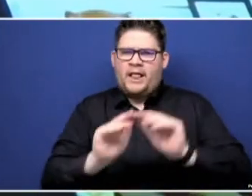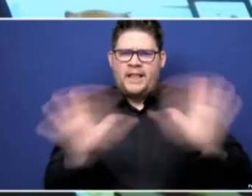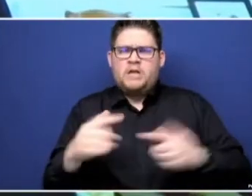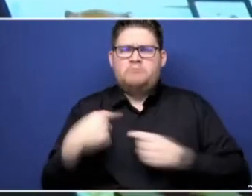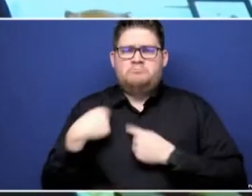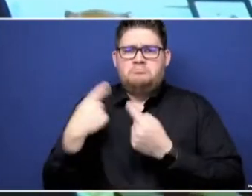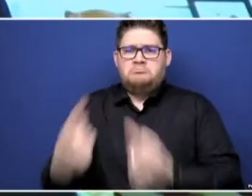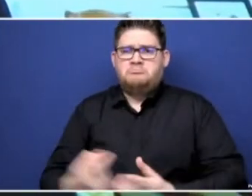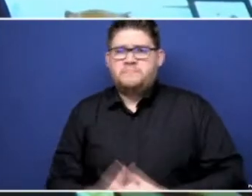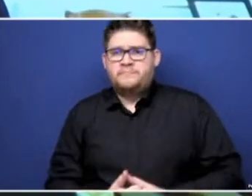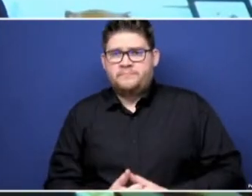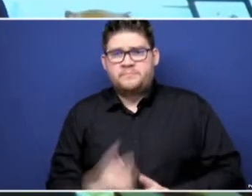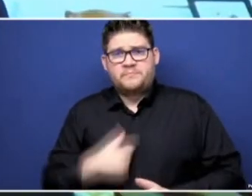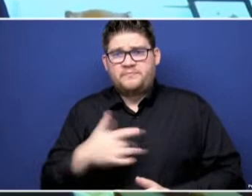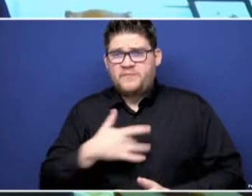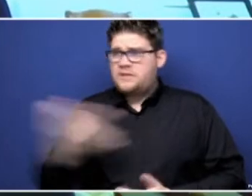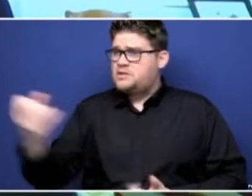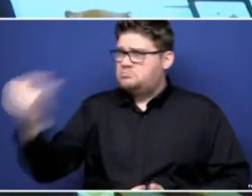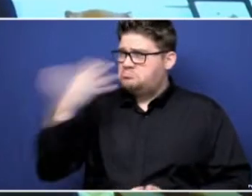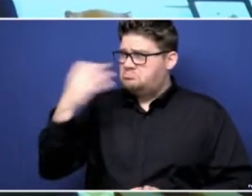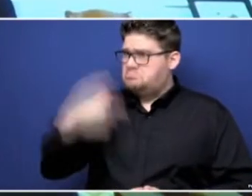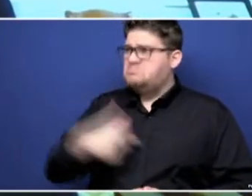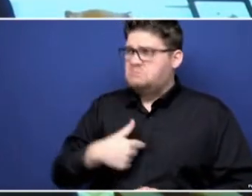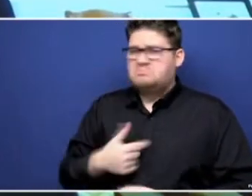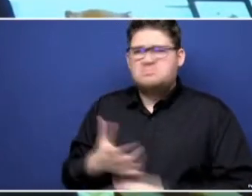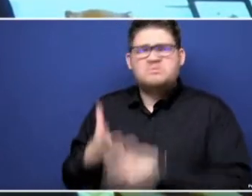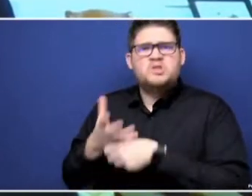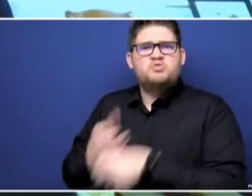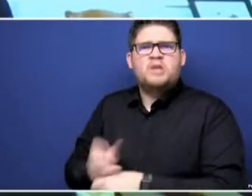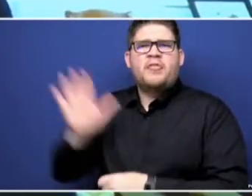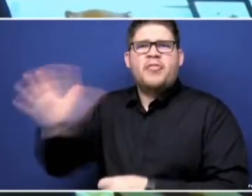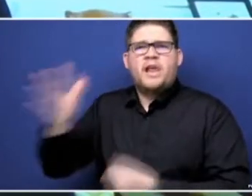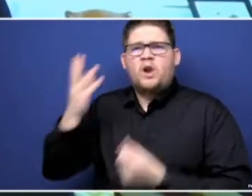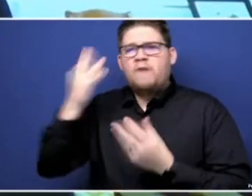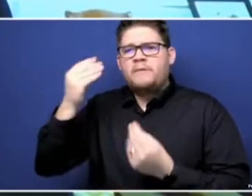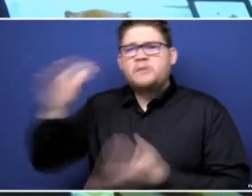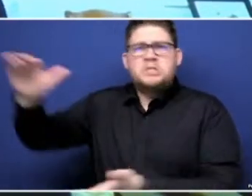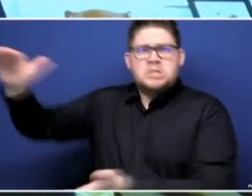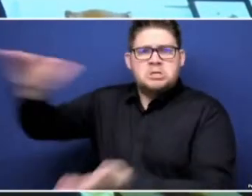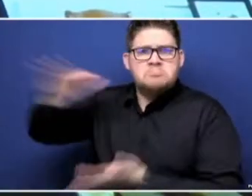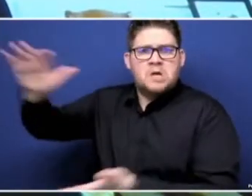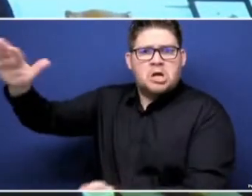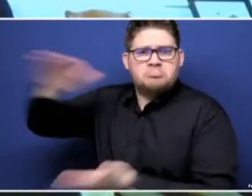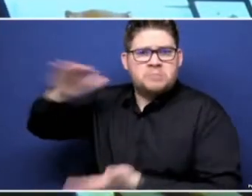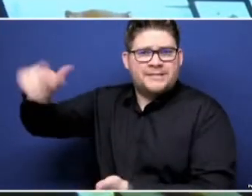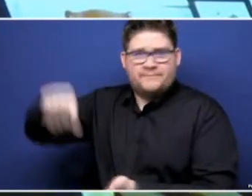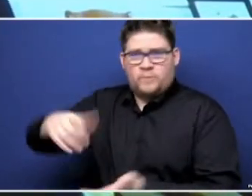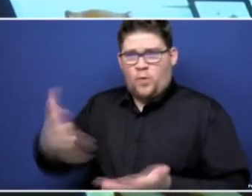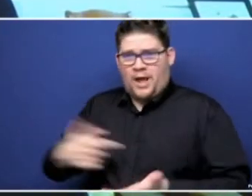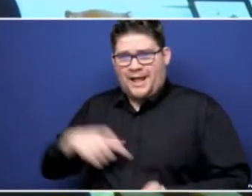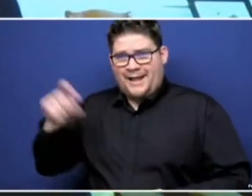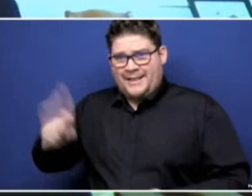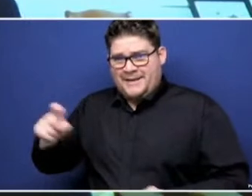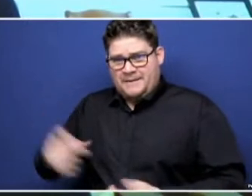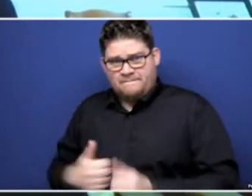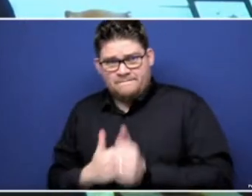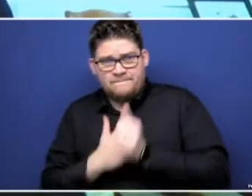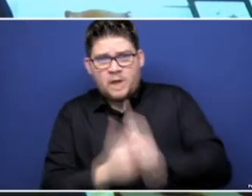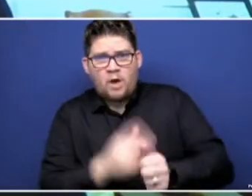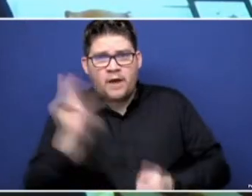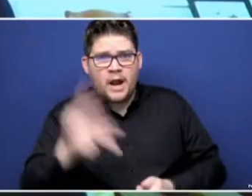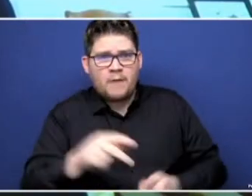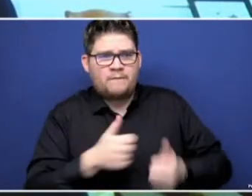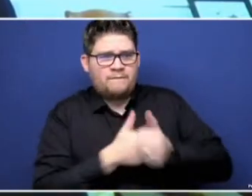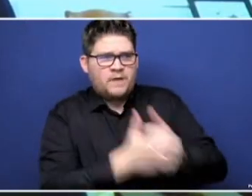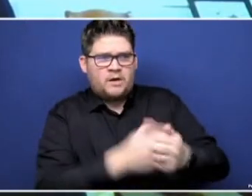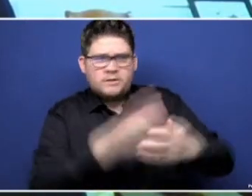Premier today talk about Prince Rupert, where we're vaccinating a whole community in that case. The same is happening in other smaller